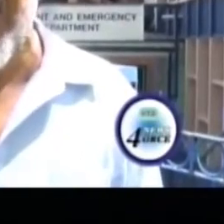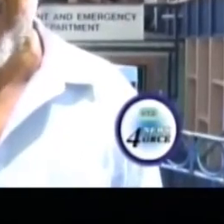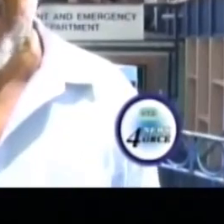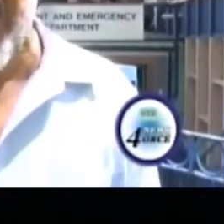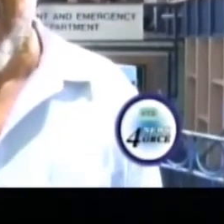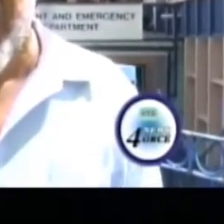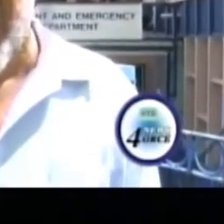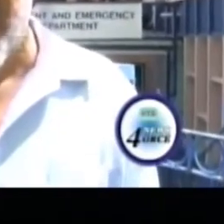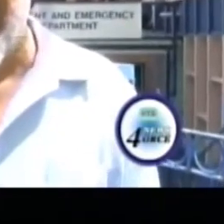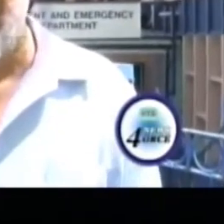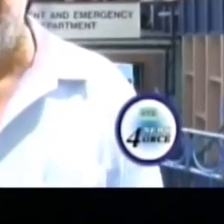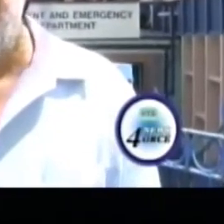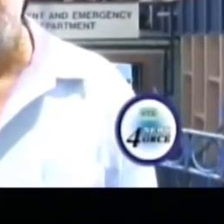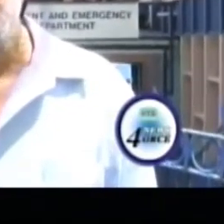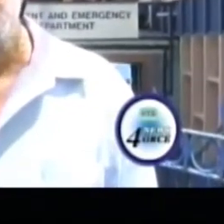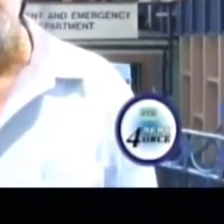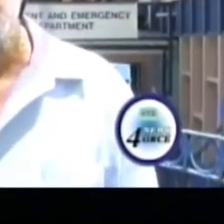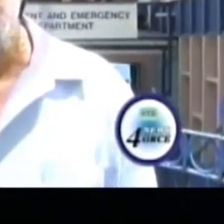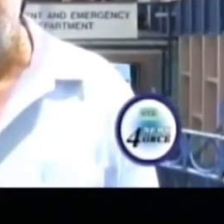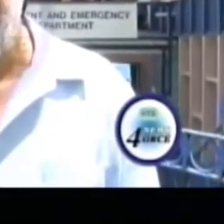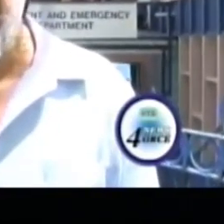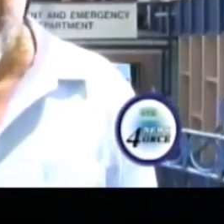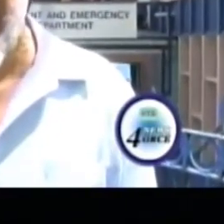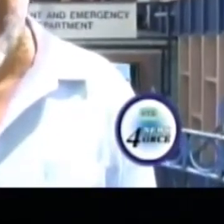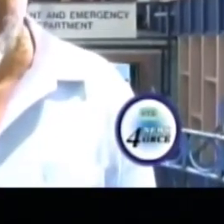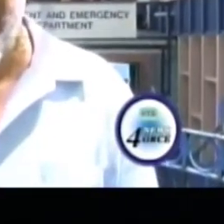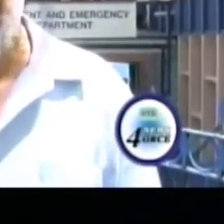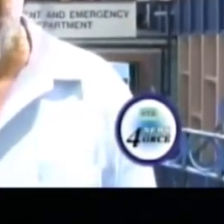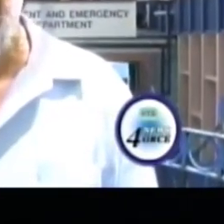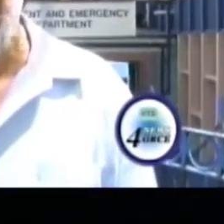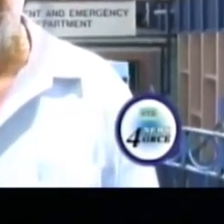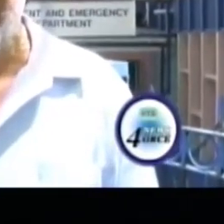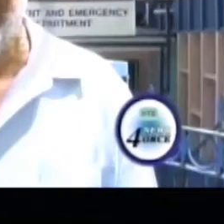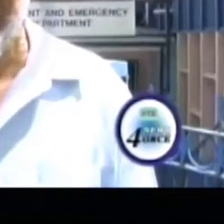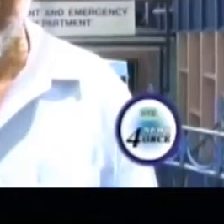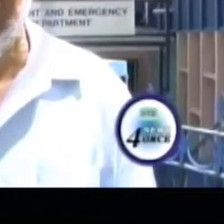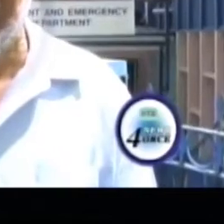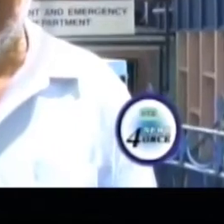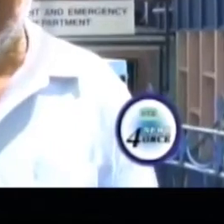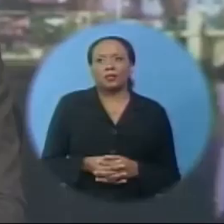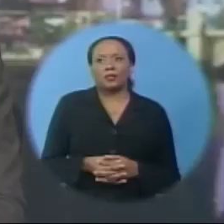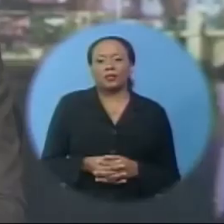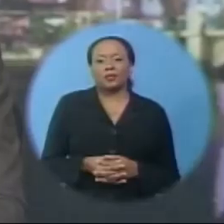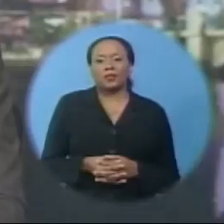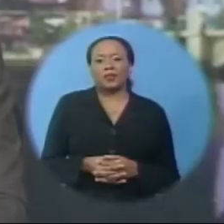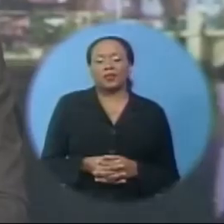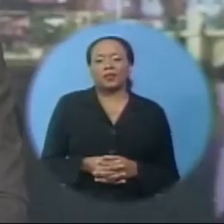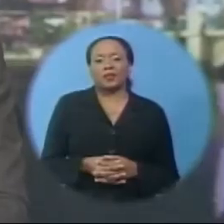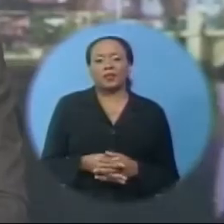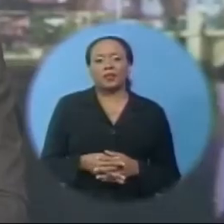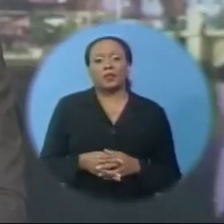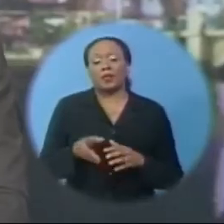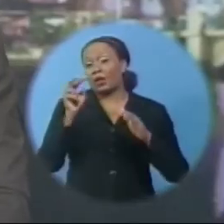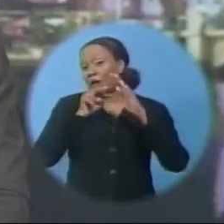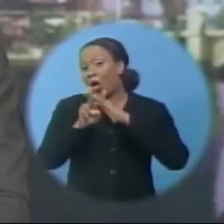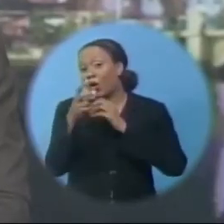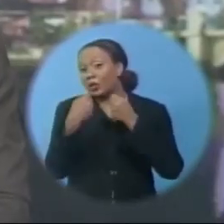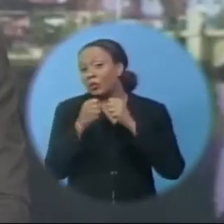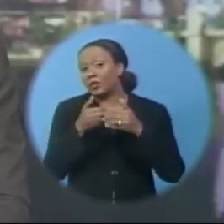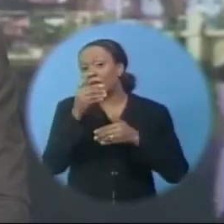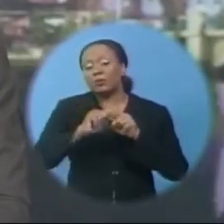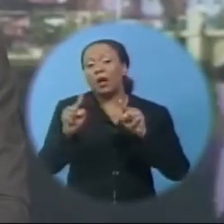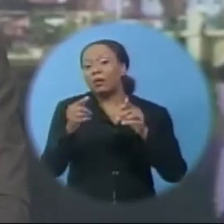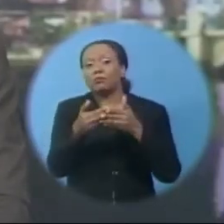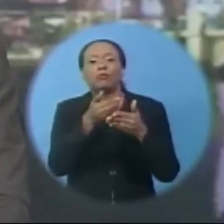address everything, and we're hoping that good sense would prevail and that it would be addressed by 12. A peek into the world of sports is